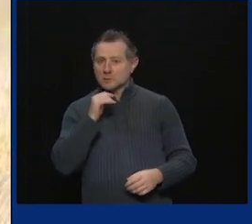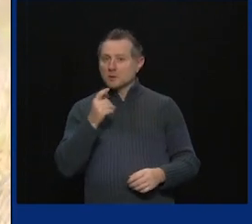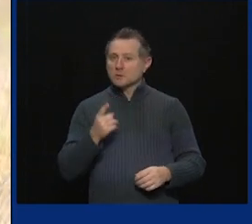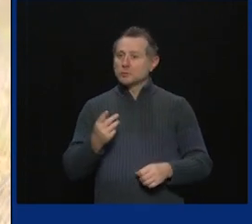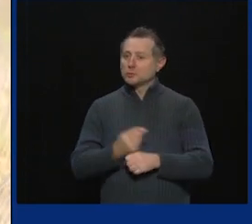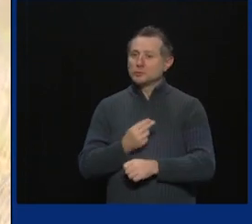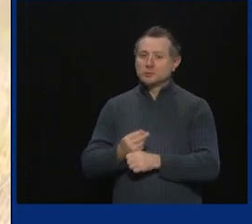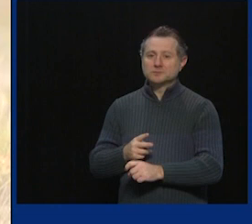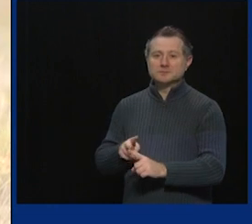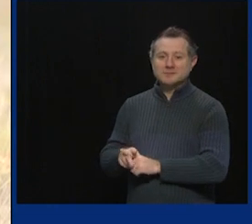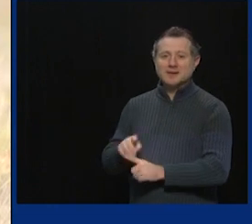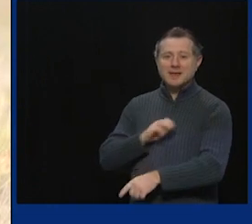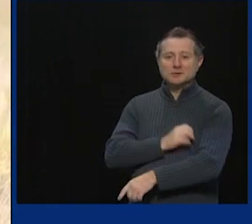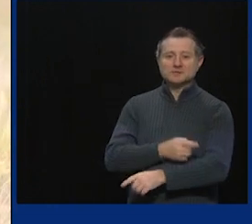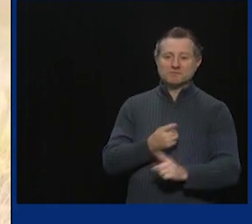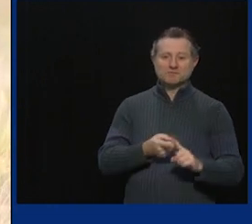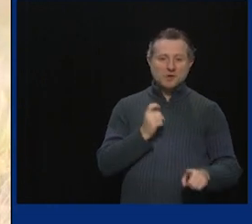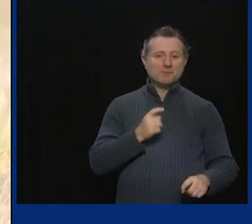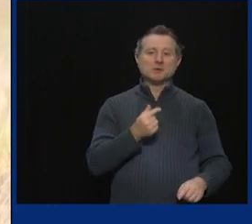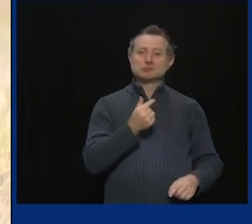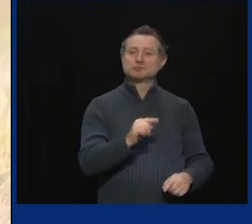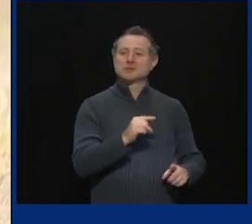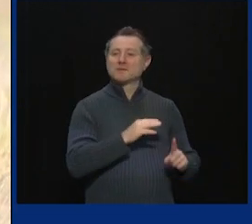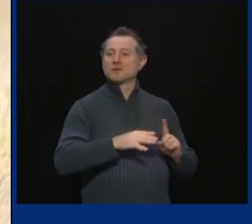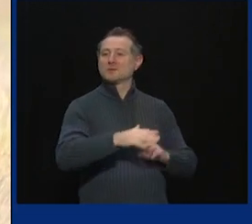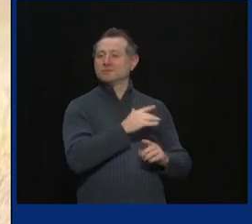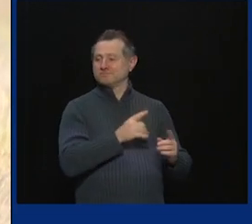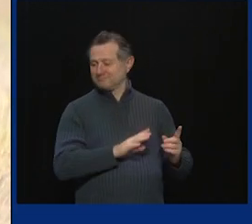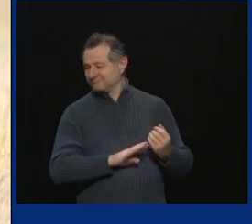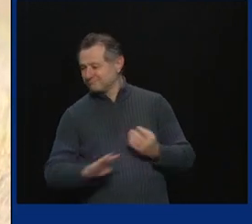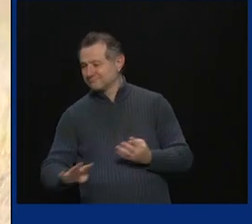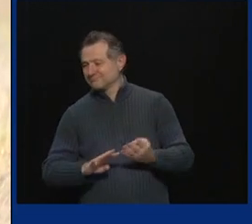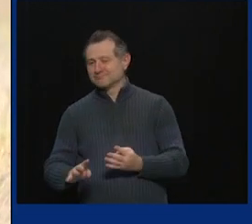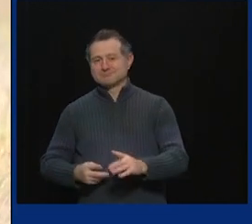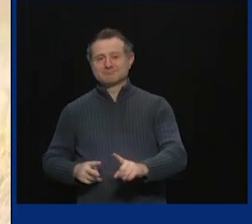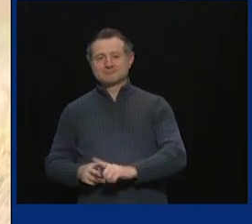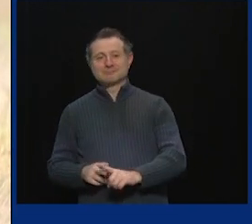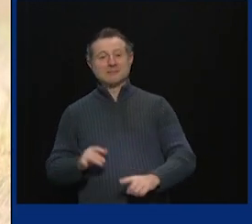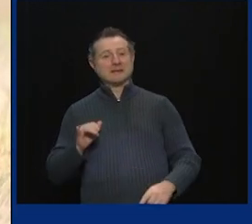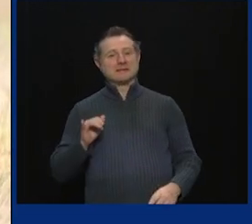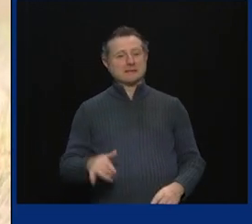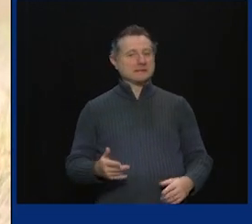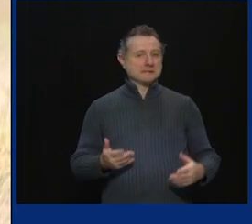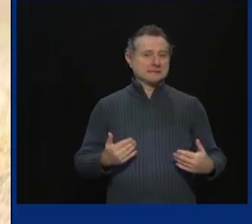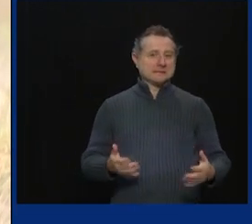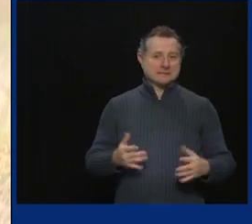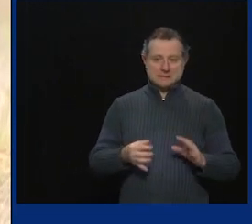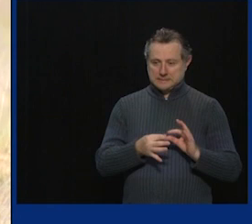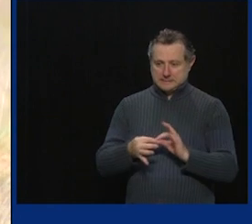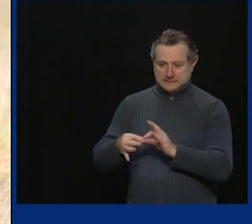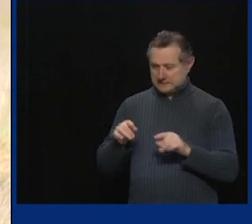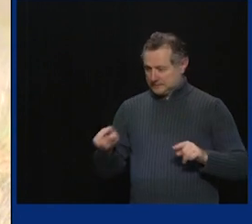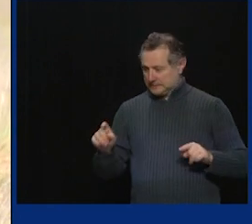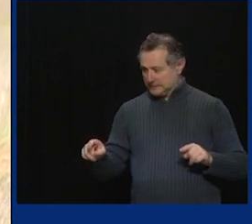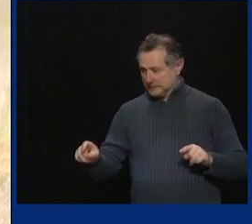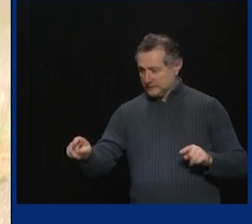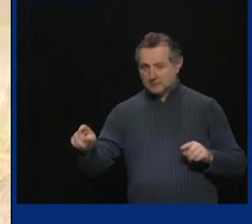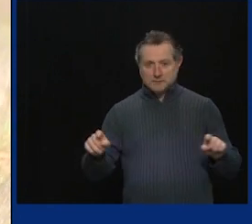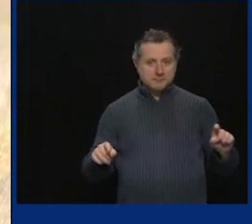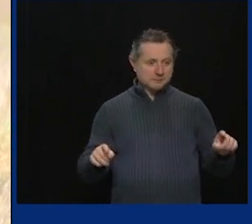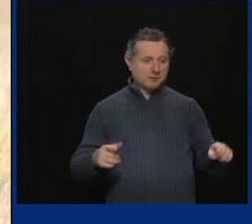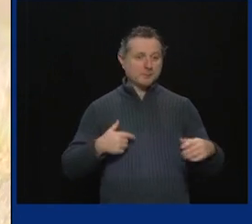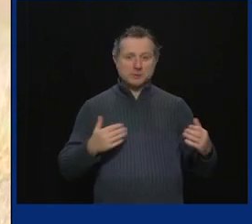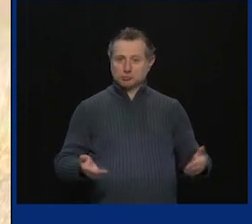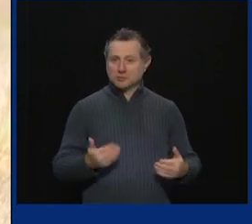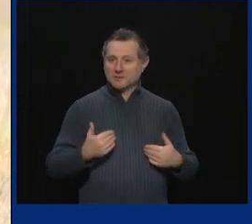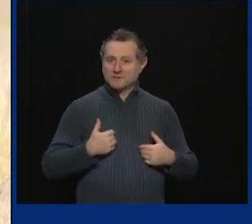energy of green hydrogen? That's the ecosystem we're talking about here, how there's a direct connection between what's happening here, these investments